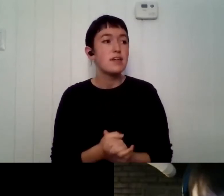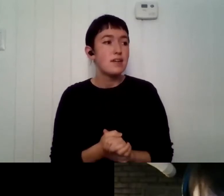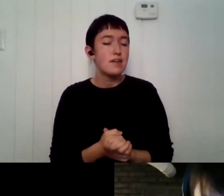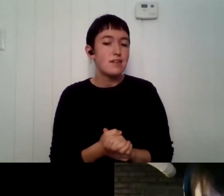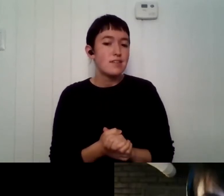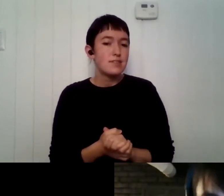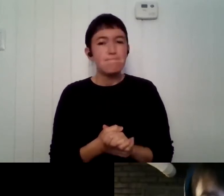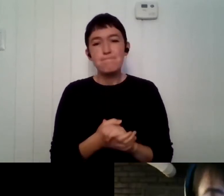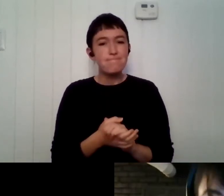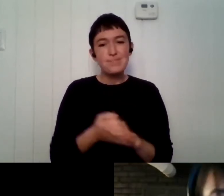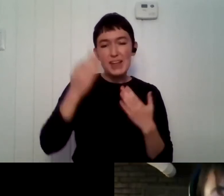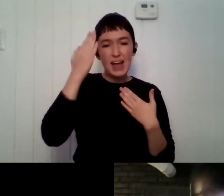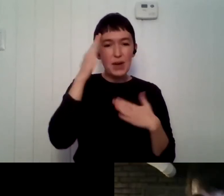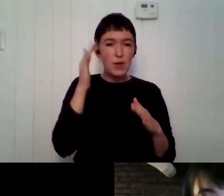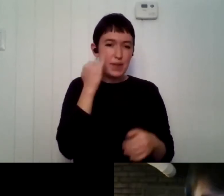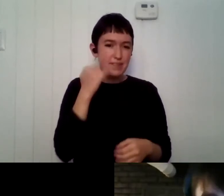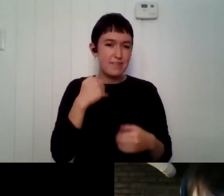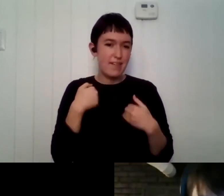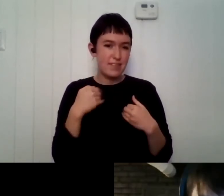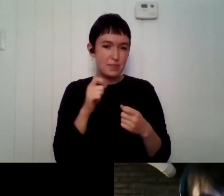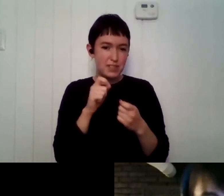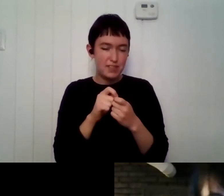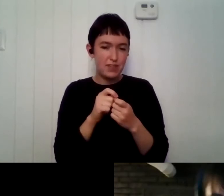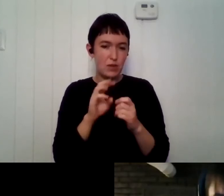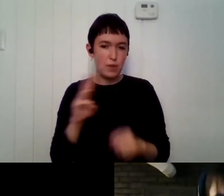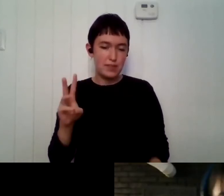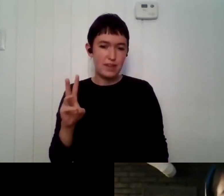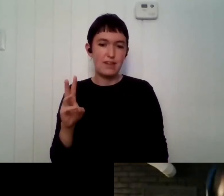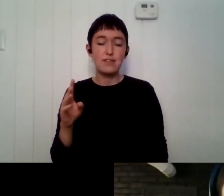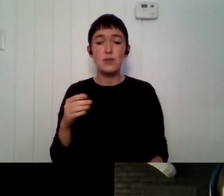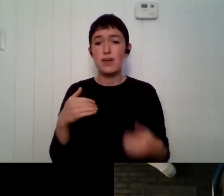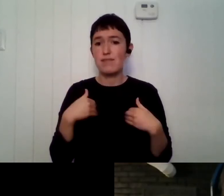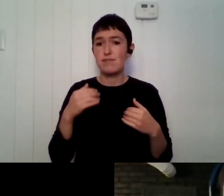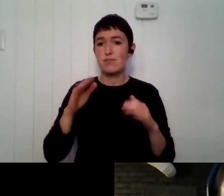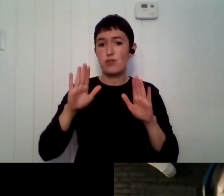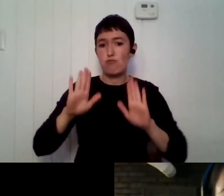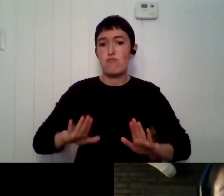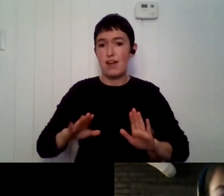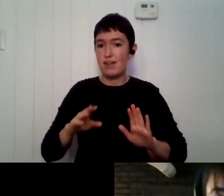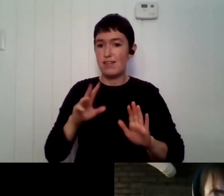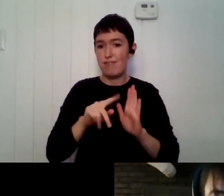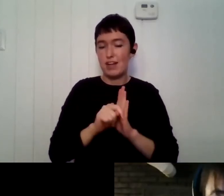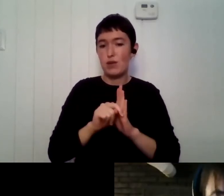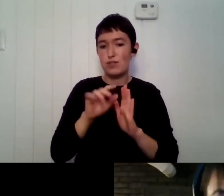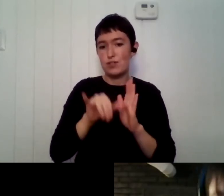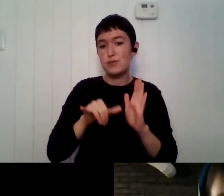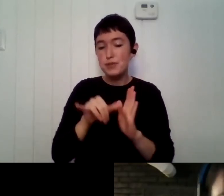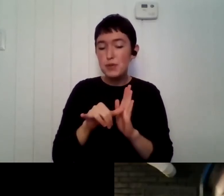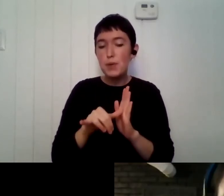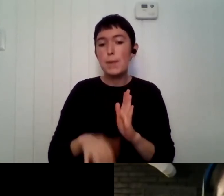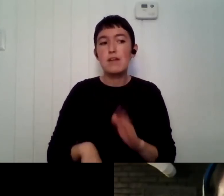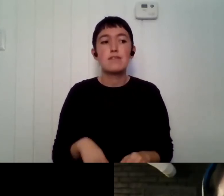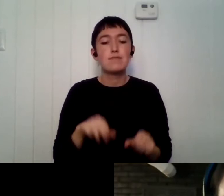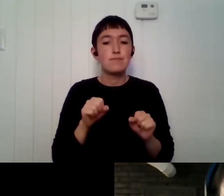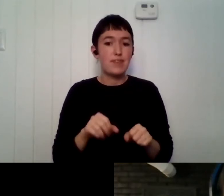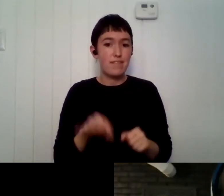I don't know if I have a specific website, but there's excellent videos on YouTube, right? You can find online courses that sometimes,